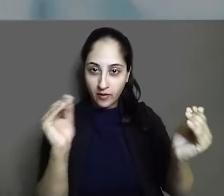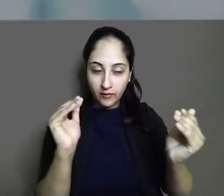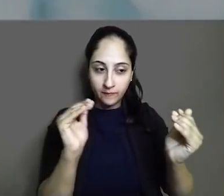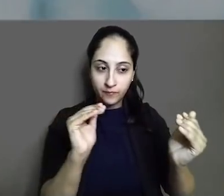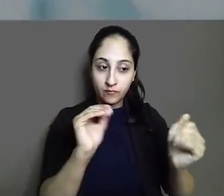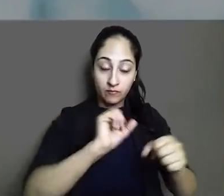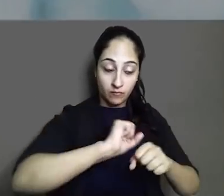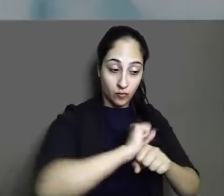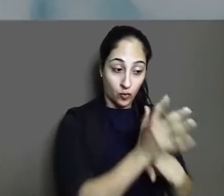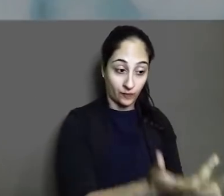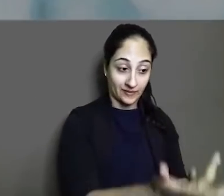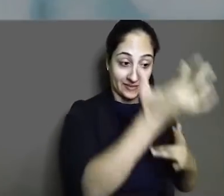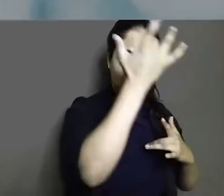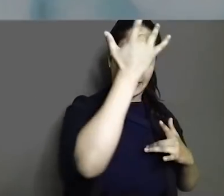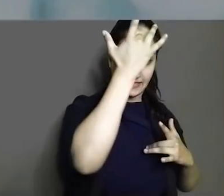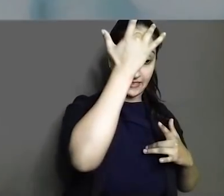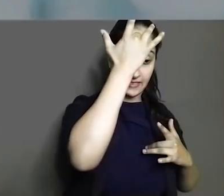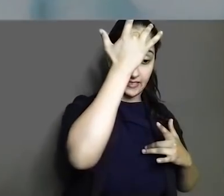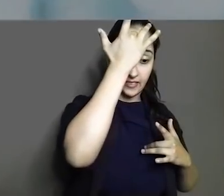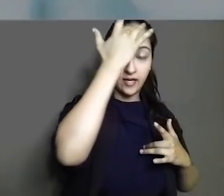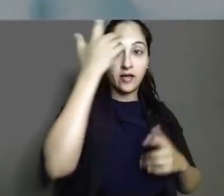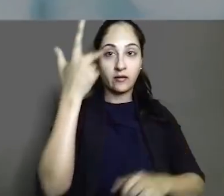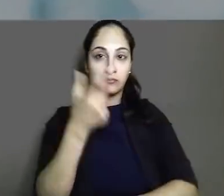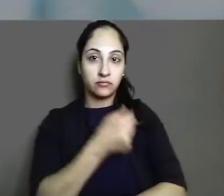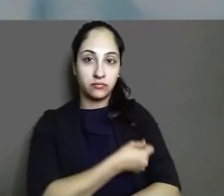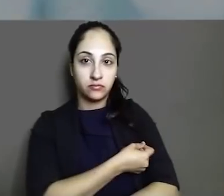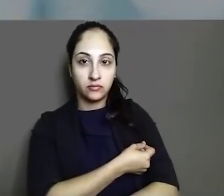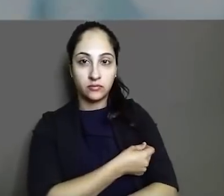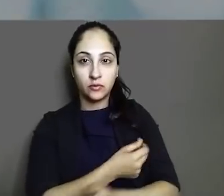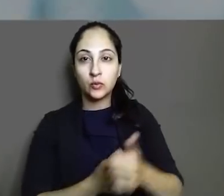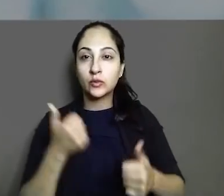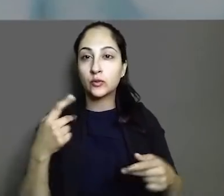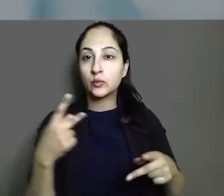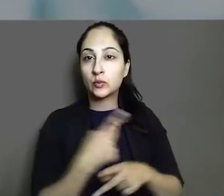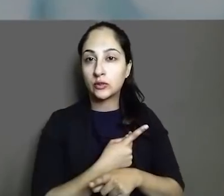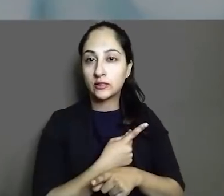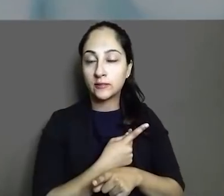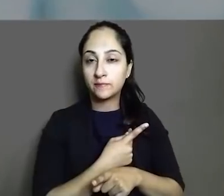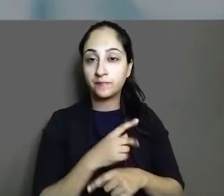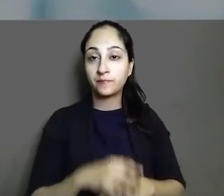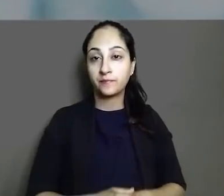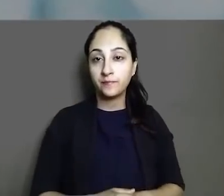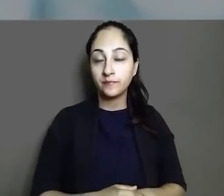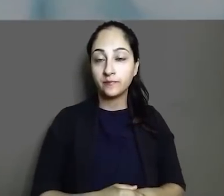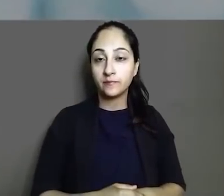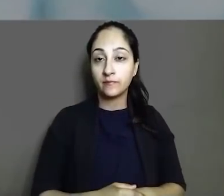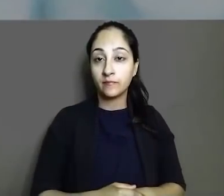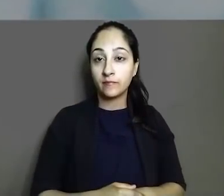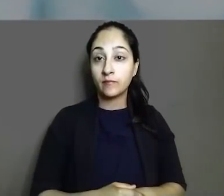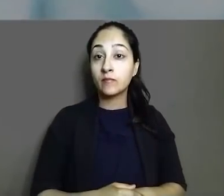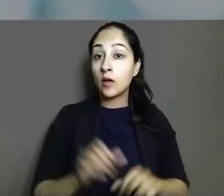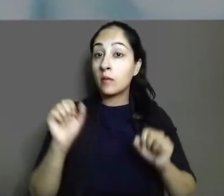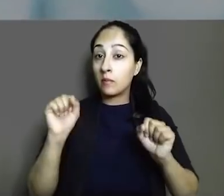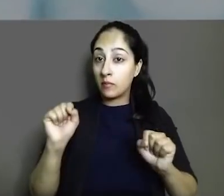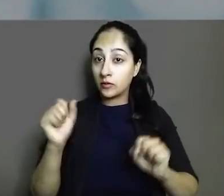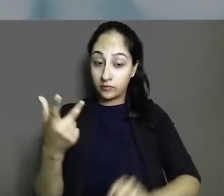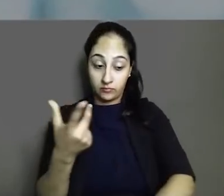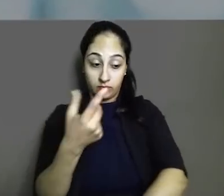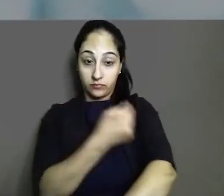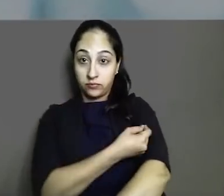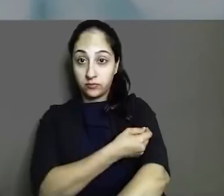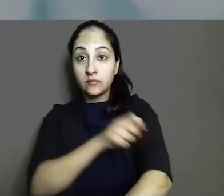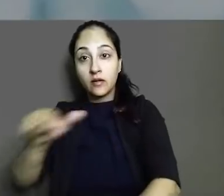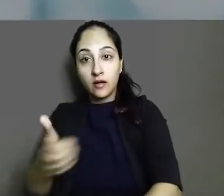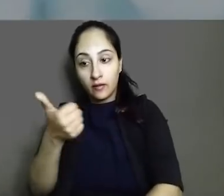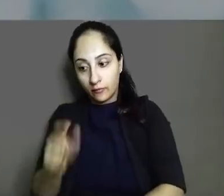Okay, and speaking of that vigilance, and we'll stick with you for this one, Dr. Meghani, this next question is also from Toronto, or the Six, as I've heard it's